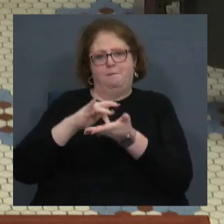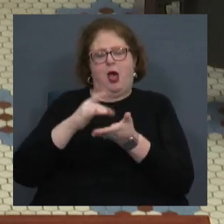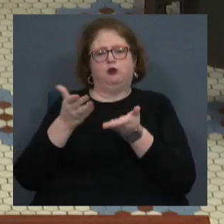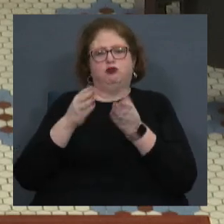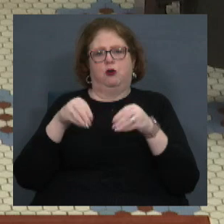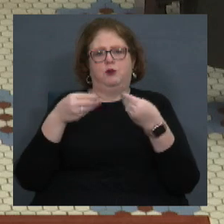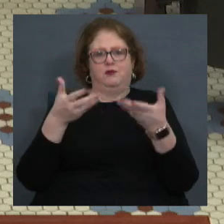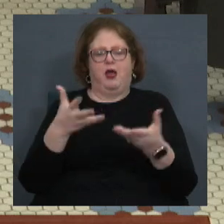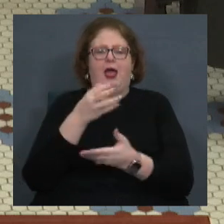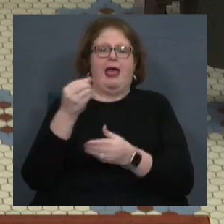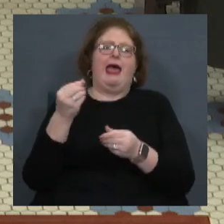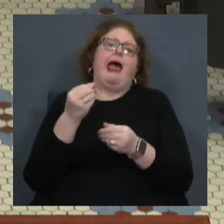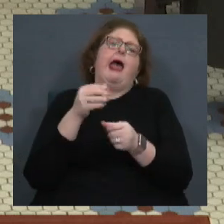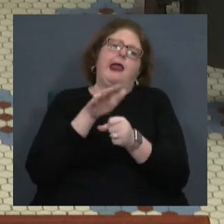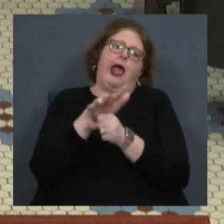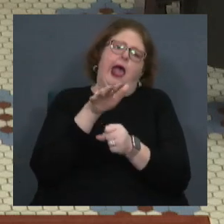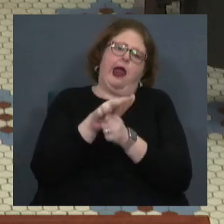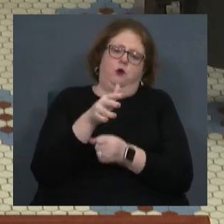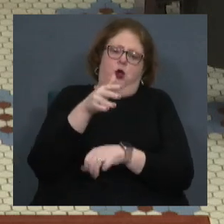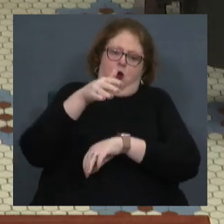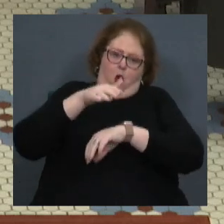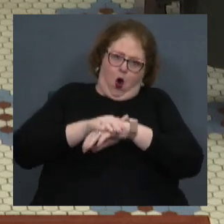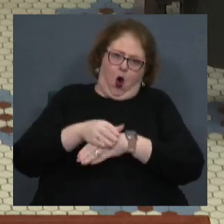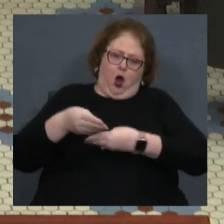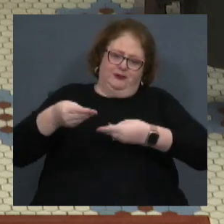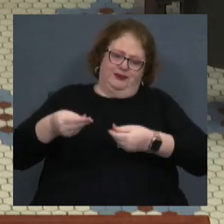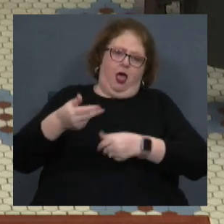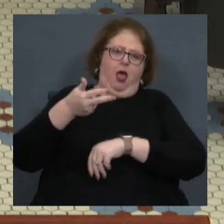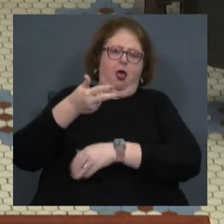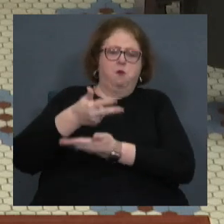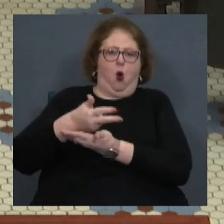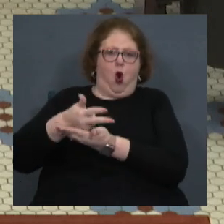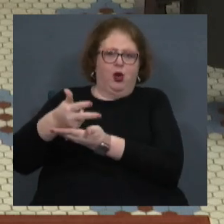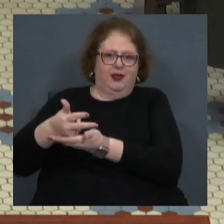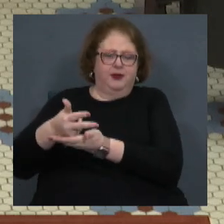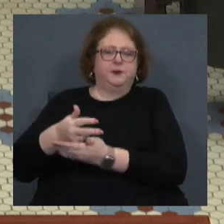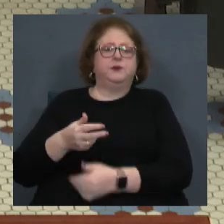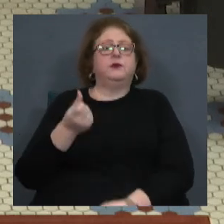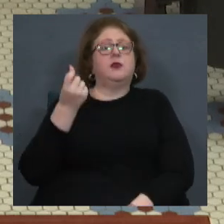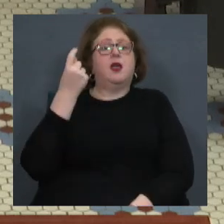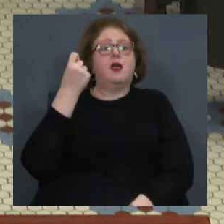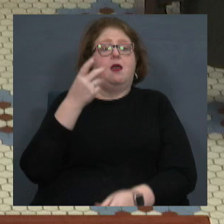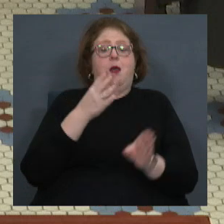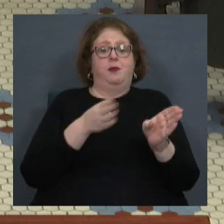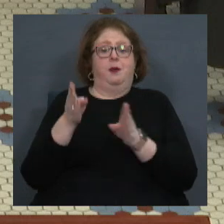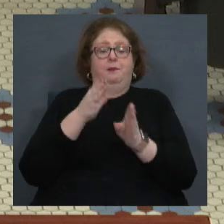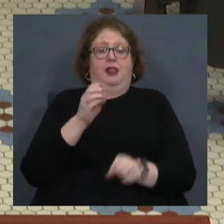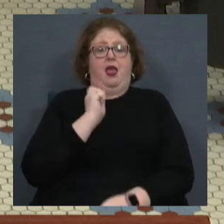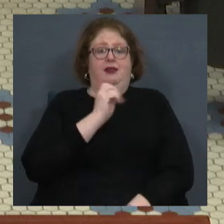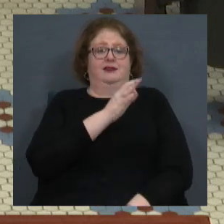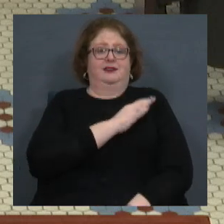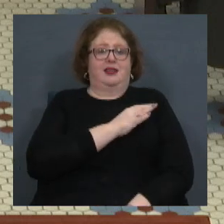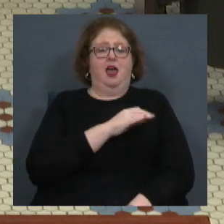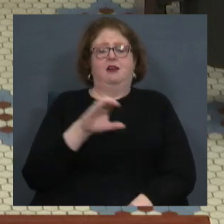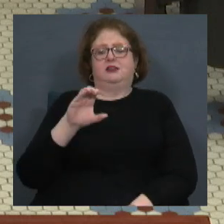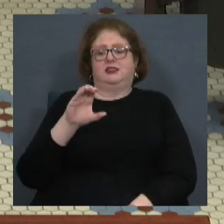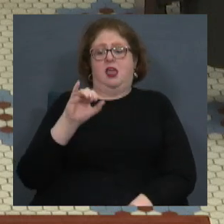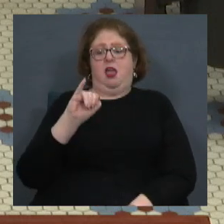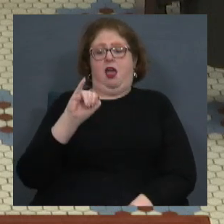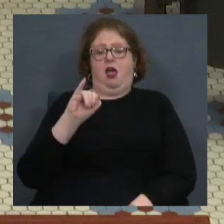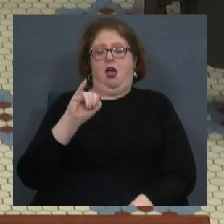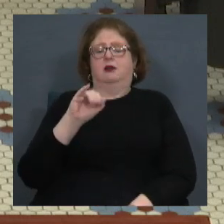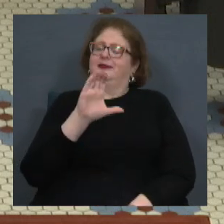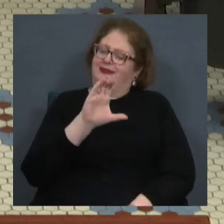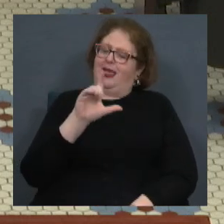adequate on-site parking. As noted by the planning staff, CLI checks all these